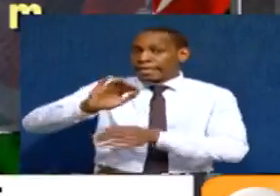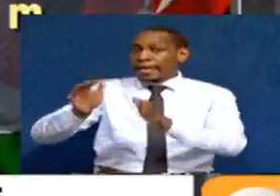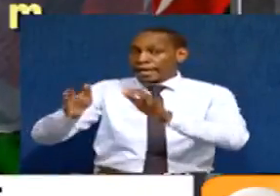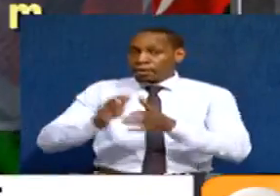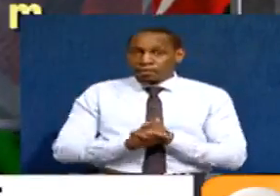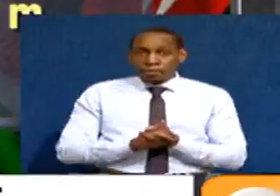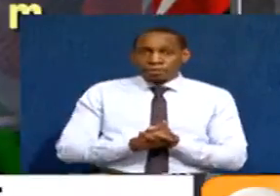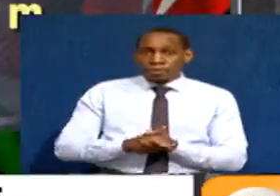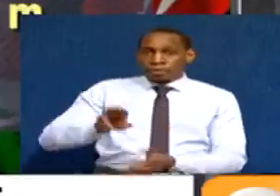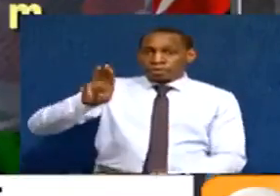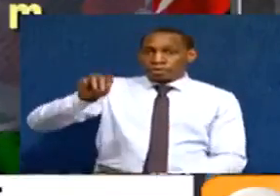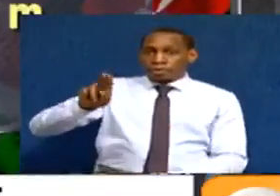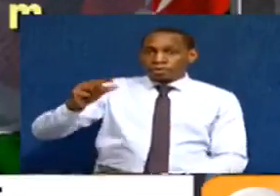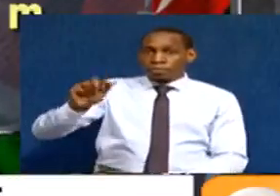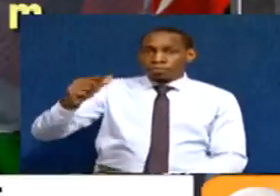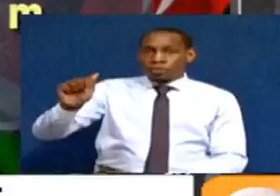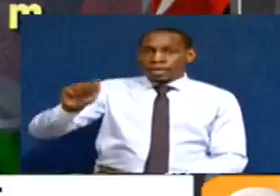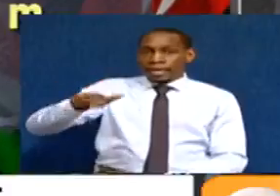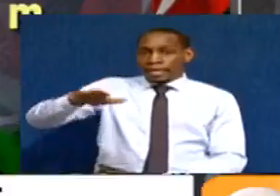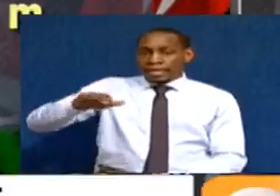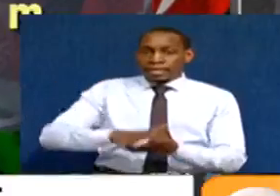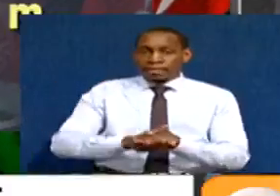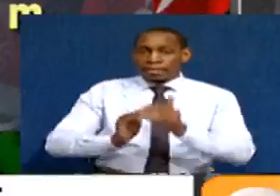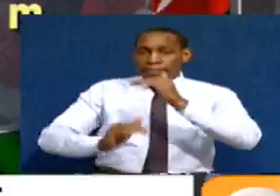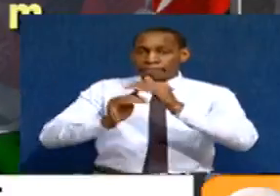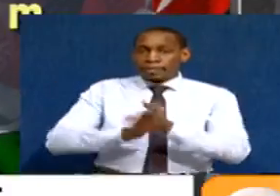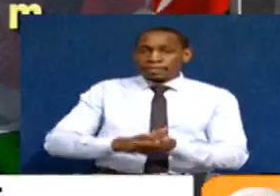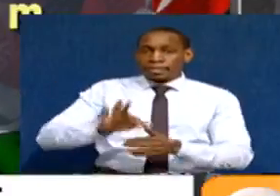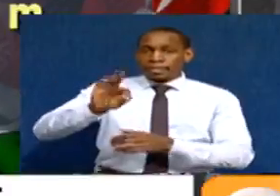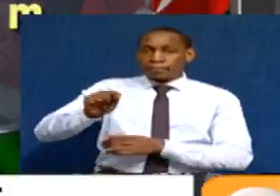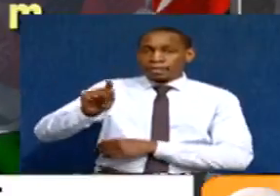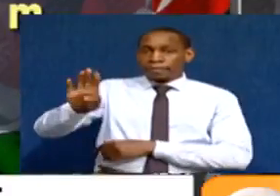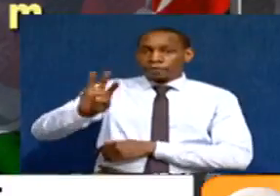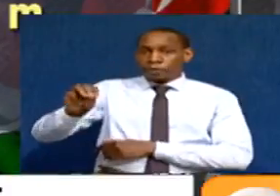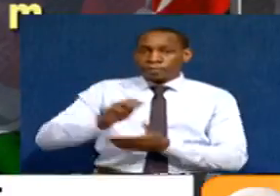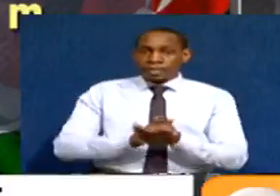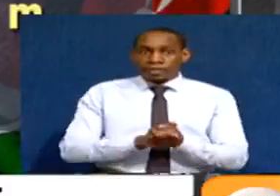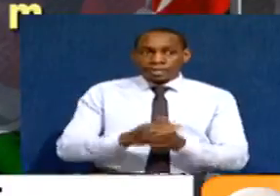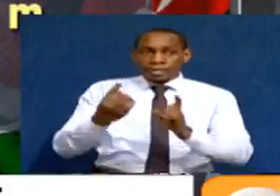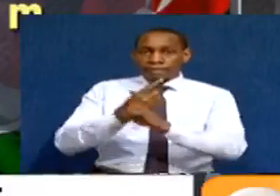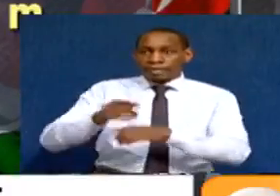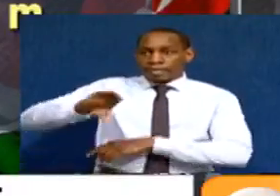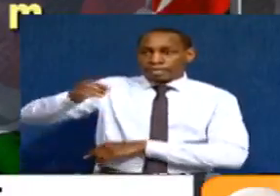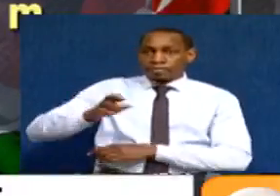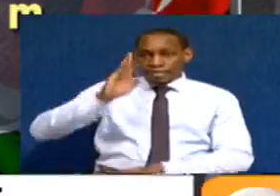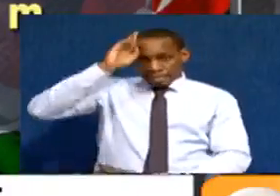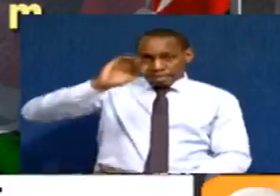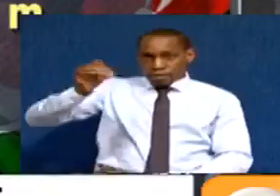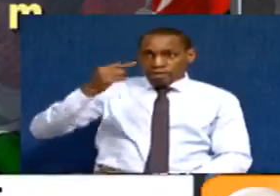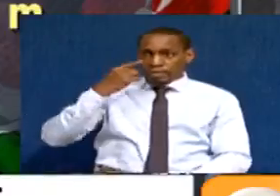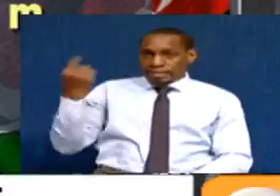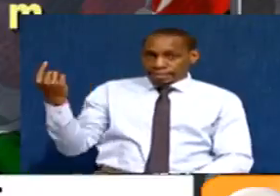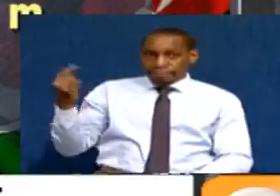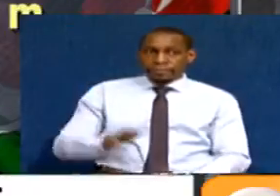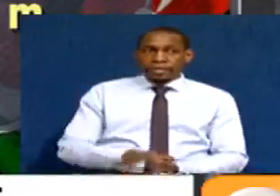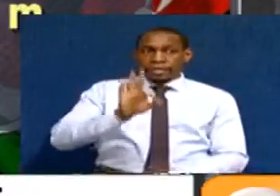locations. Muguga ward in Kiambu County has a ceiling of 3.4 million shillings. Roria ward in Nyandaro County is capped